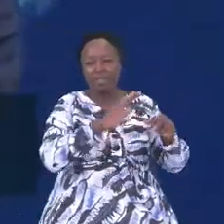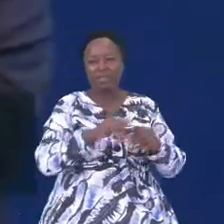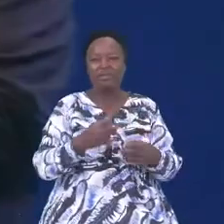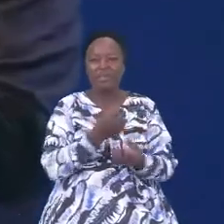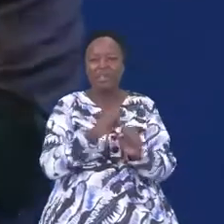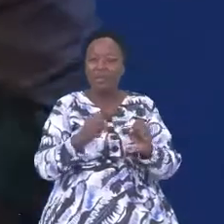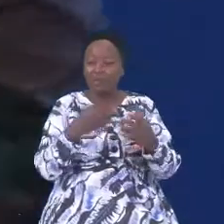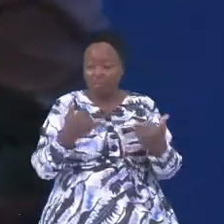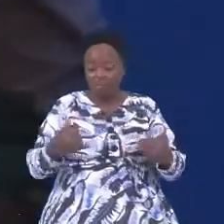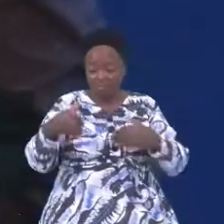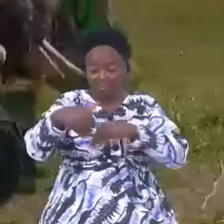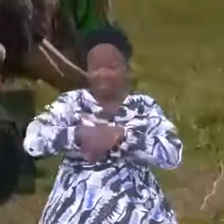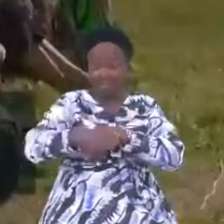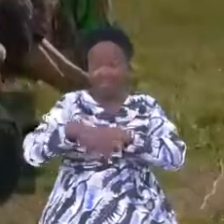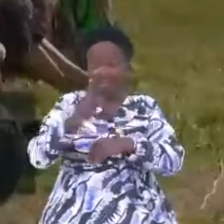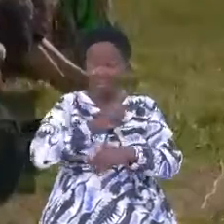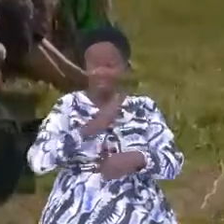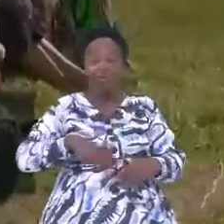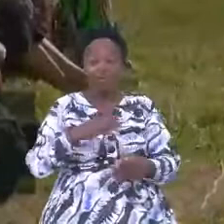Lord will convert you.